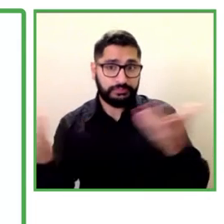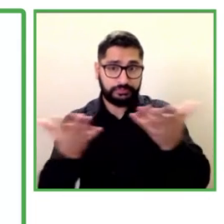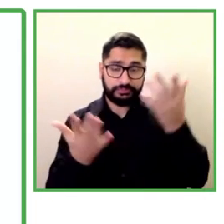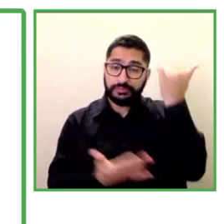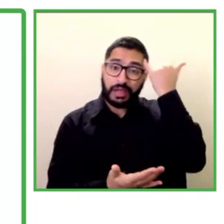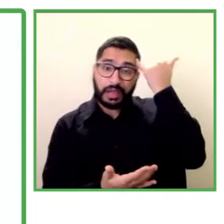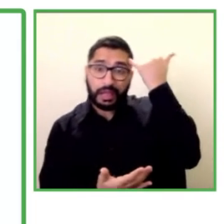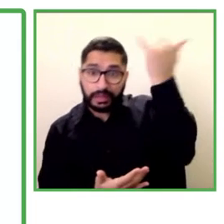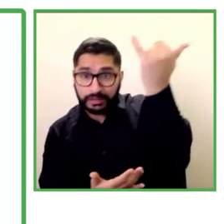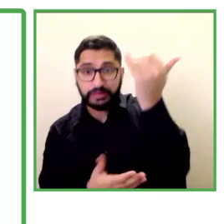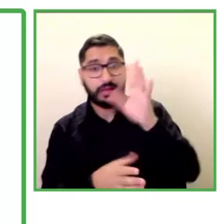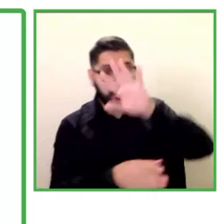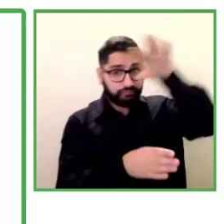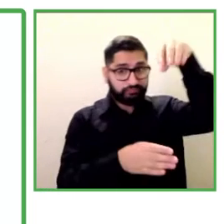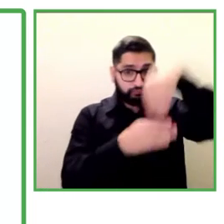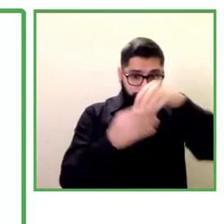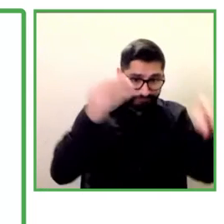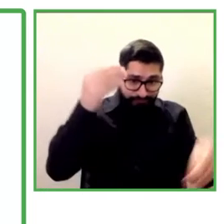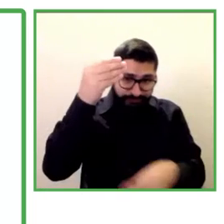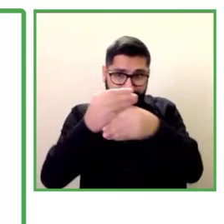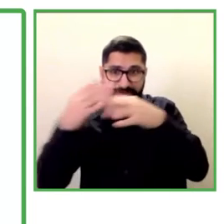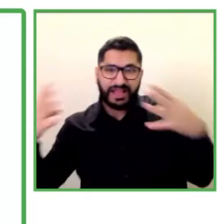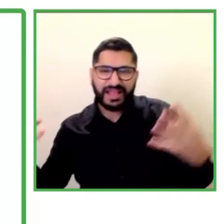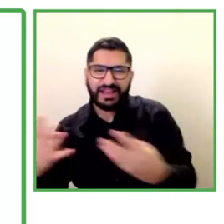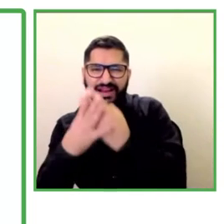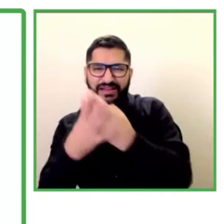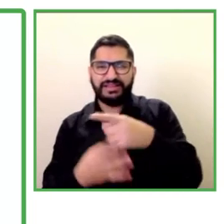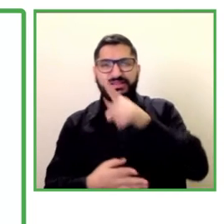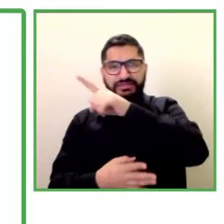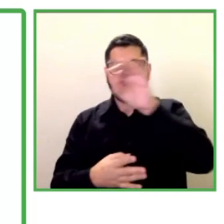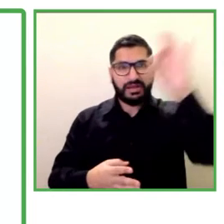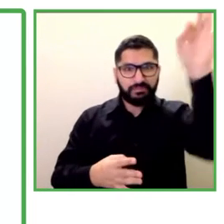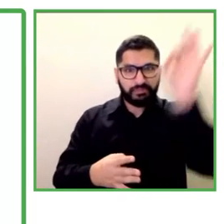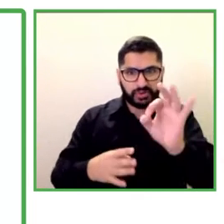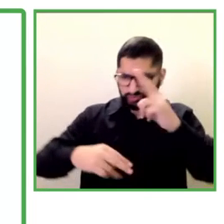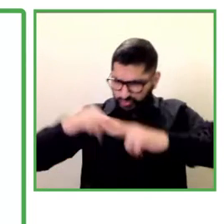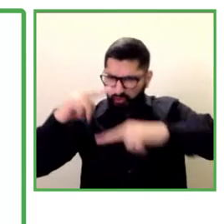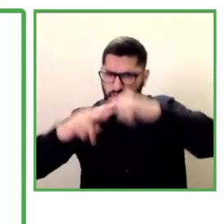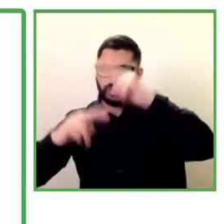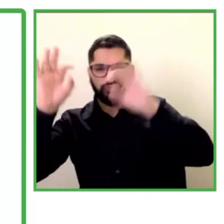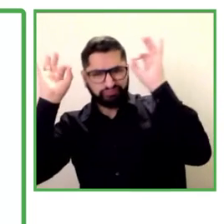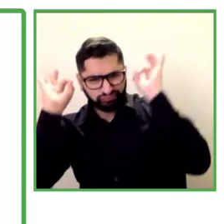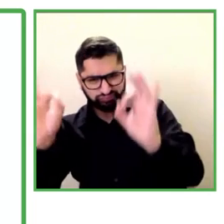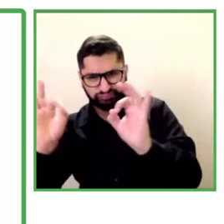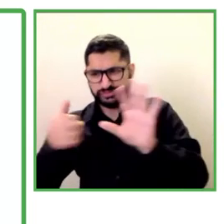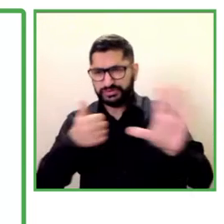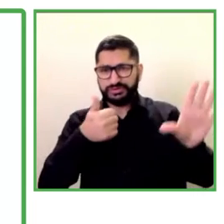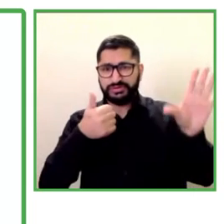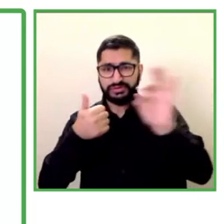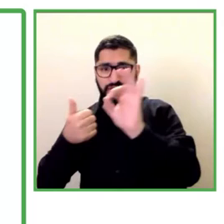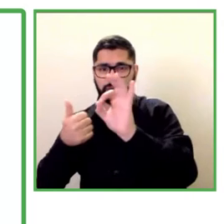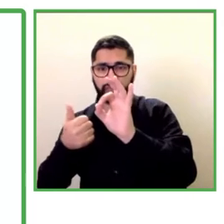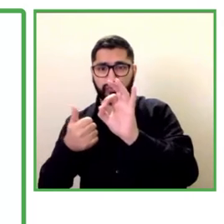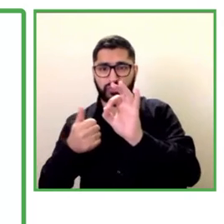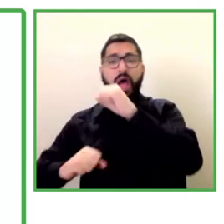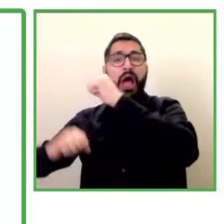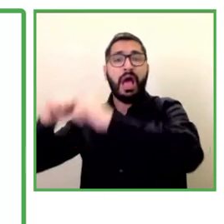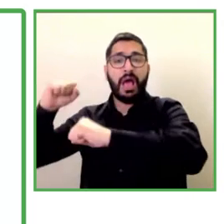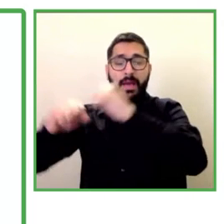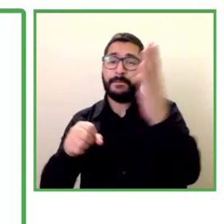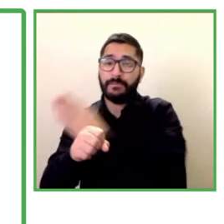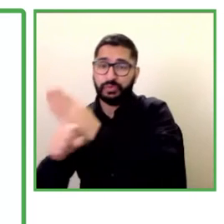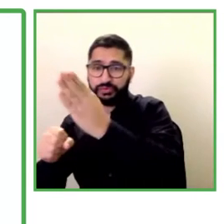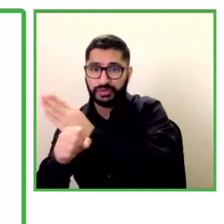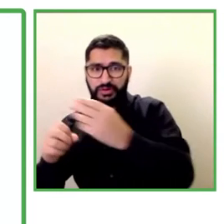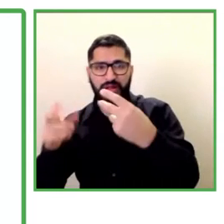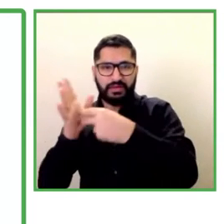we conduct in the network are 100% built by the companies. These over 60 companies divide in different working